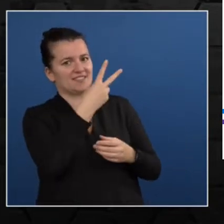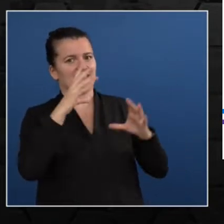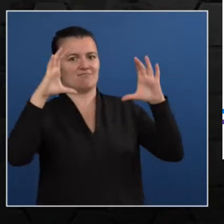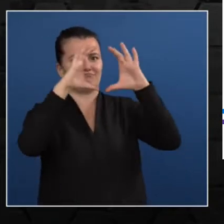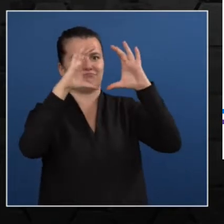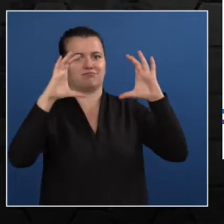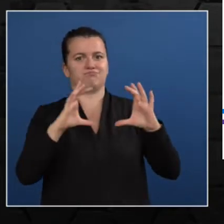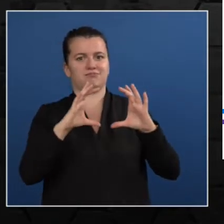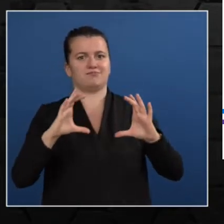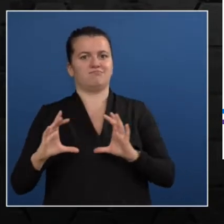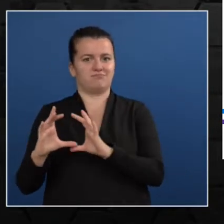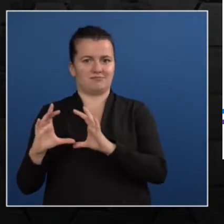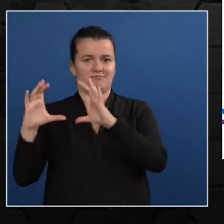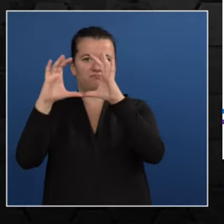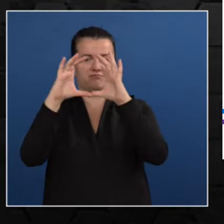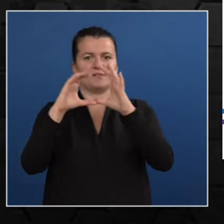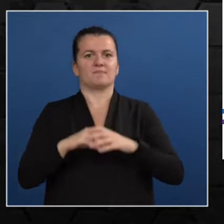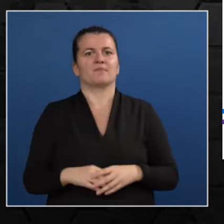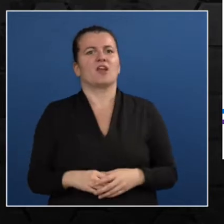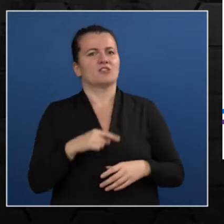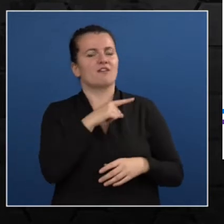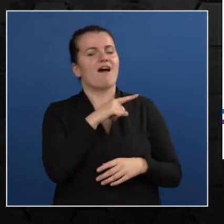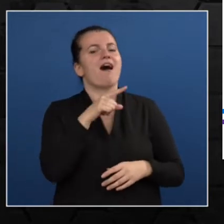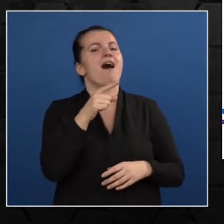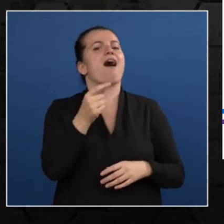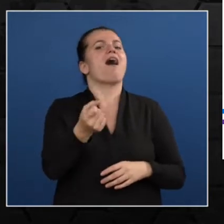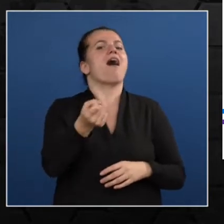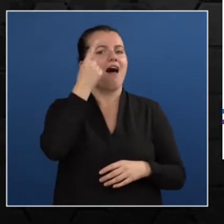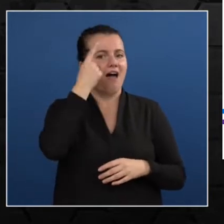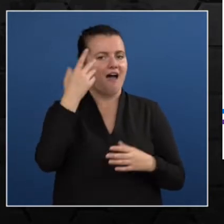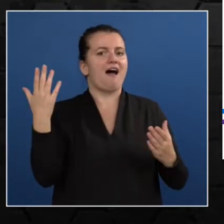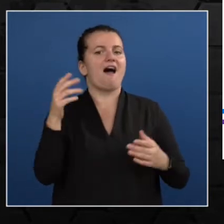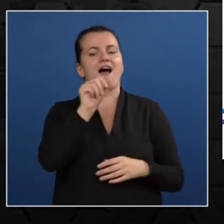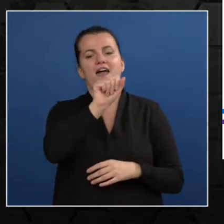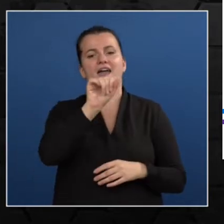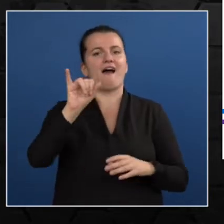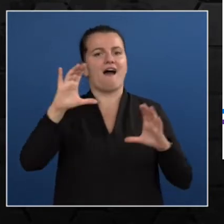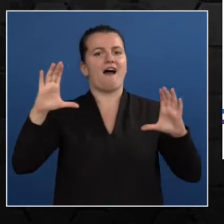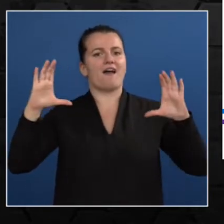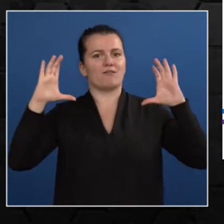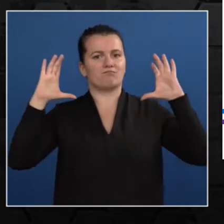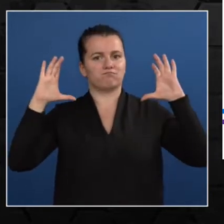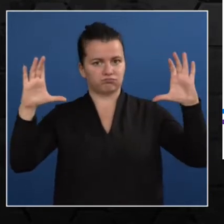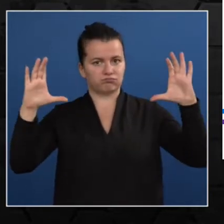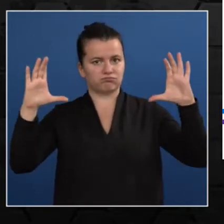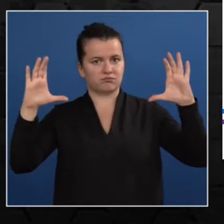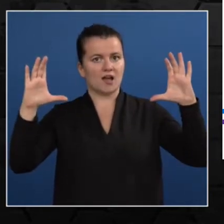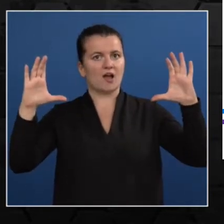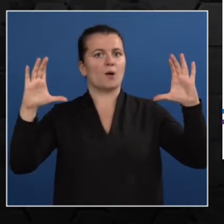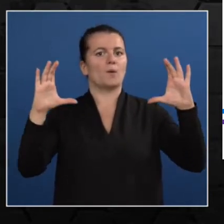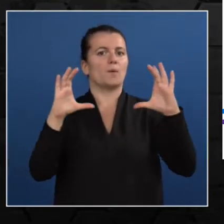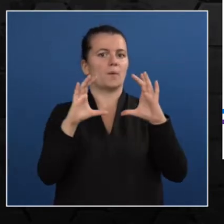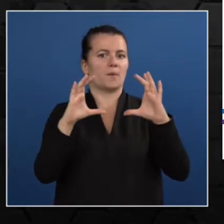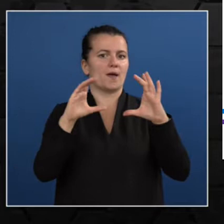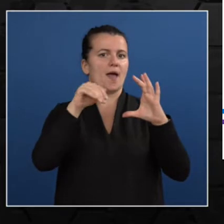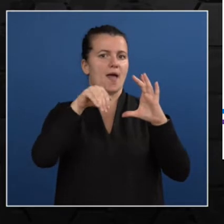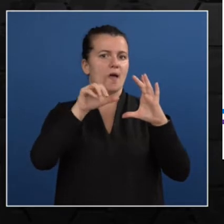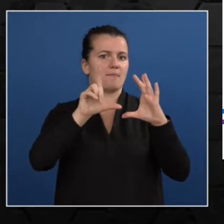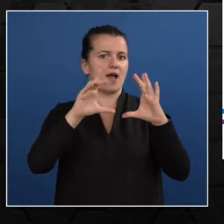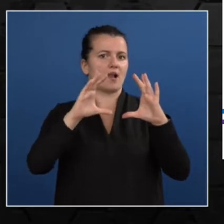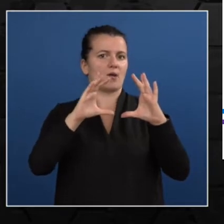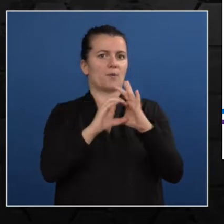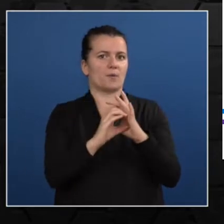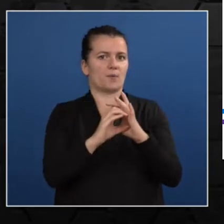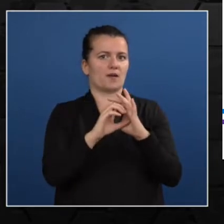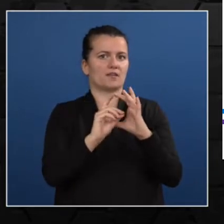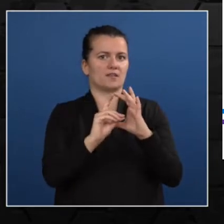visualize what actually is ML, DL, and AI. AI is you can say the master